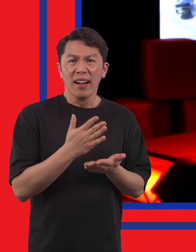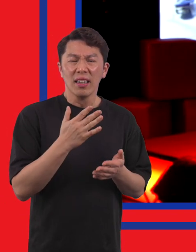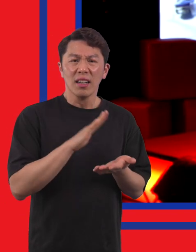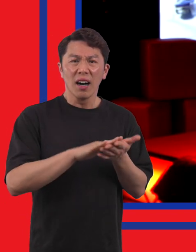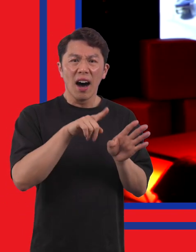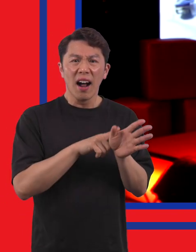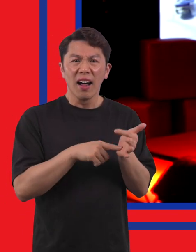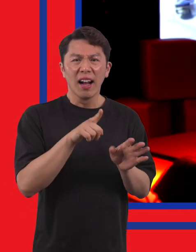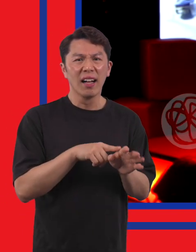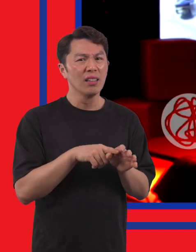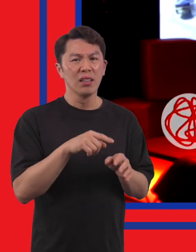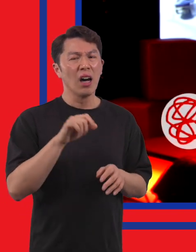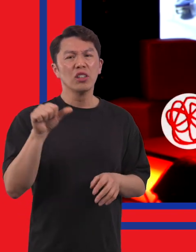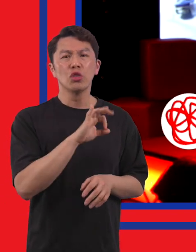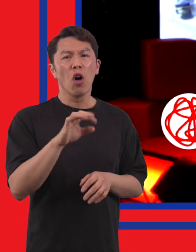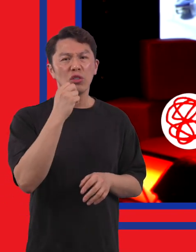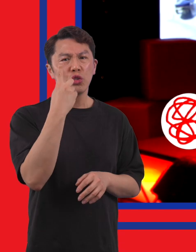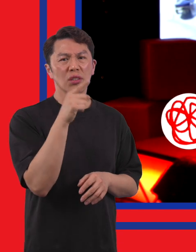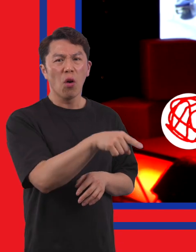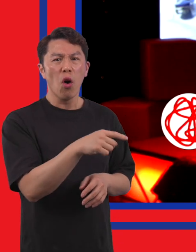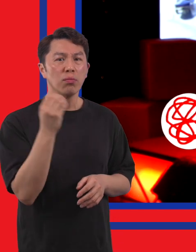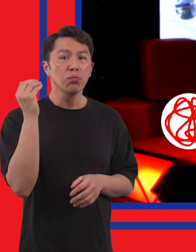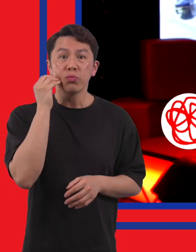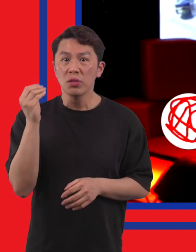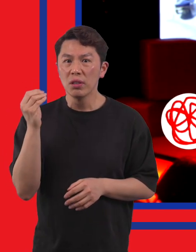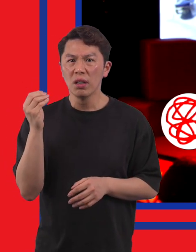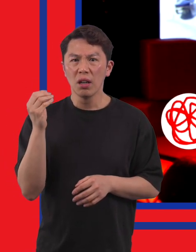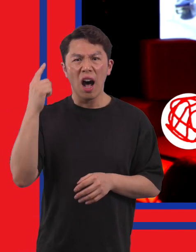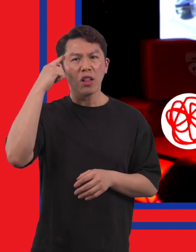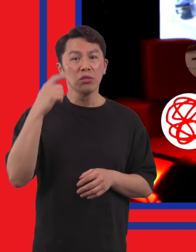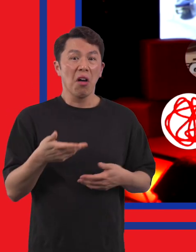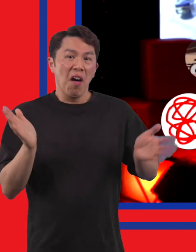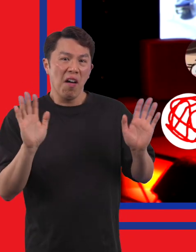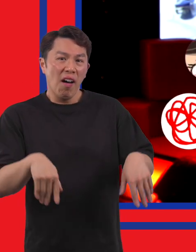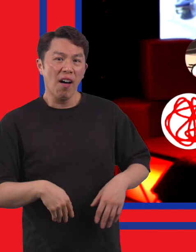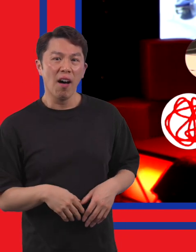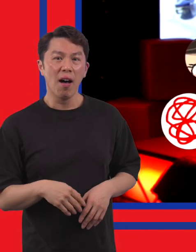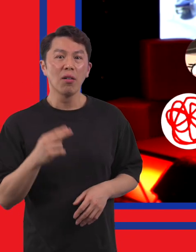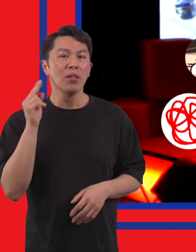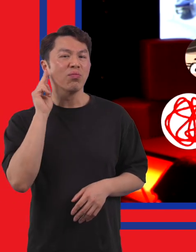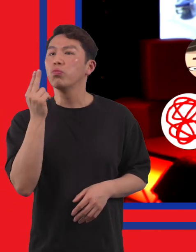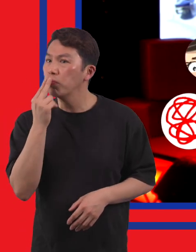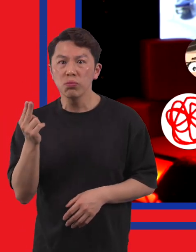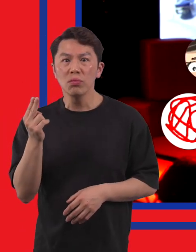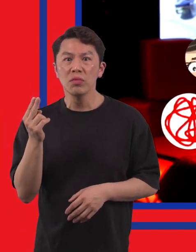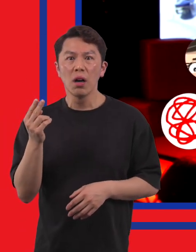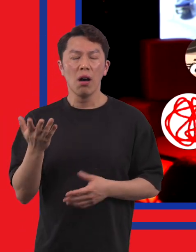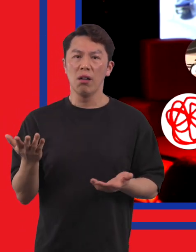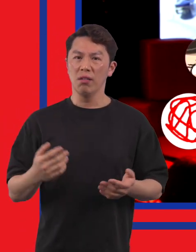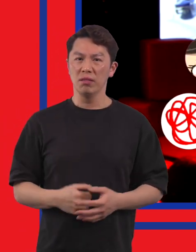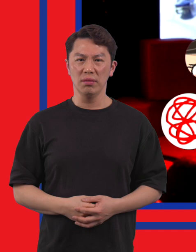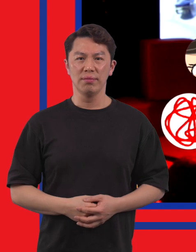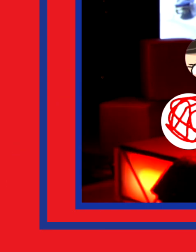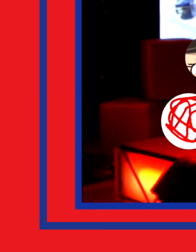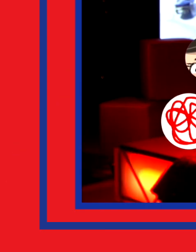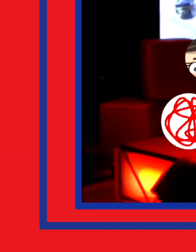like Hayley. I know I shouldn't have tricked her, but she said she could kiss me on the cheek. I didn't think it'd be a big deal to change